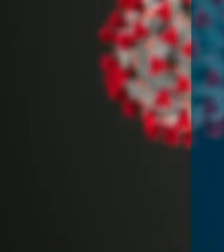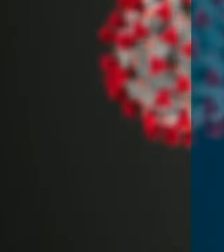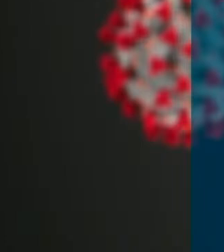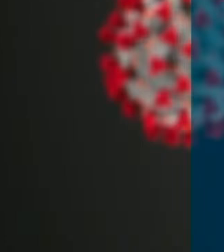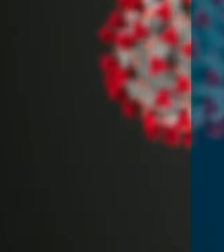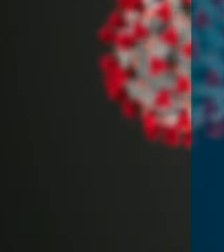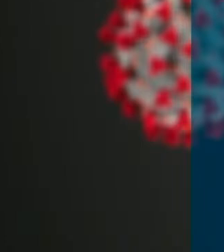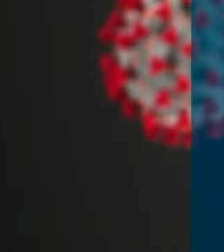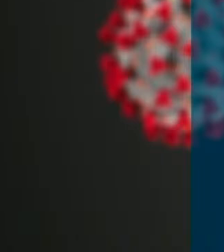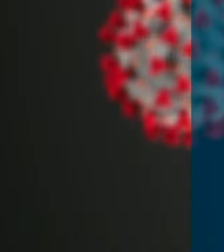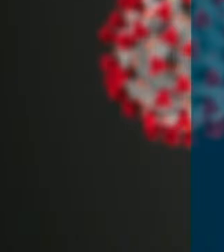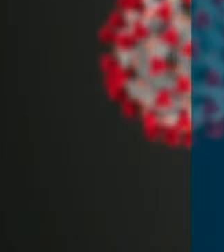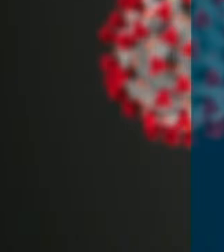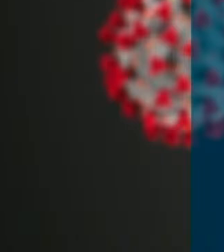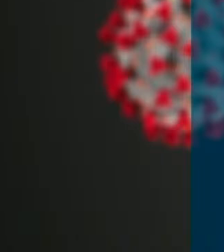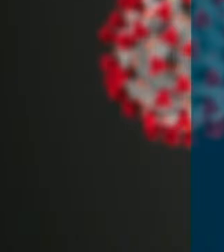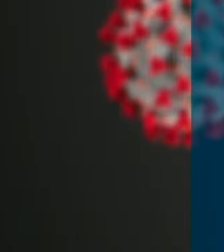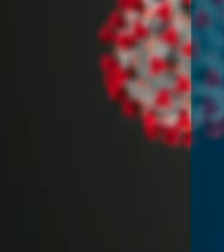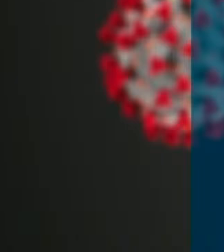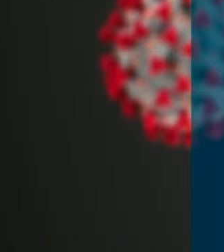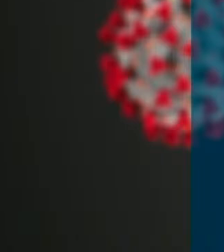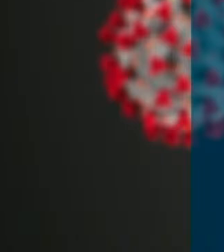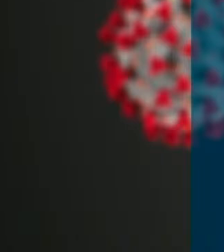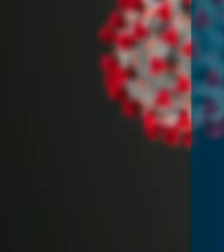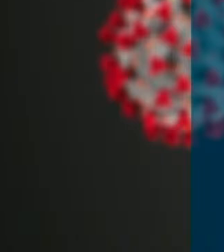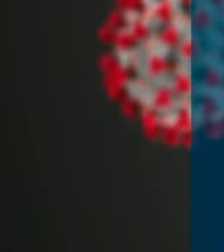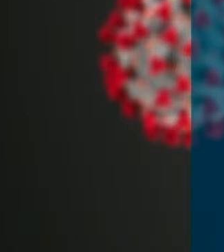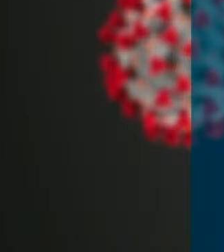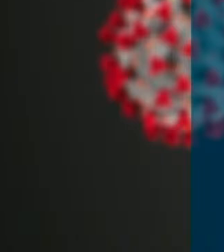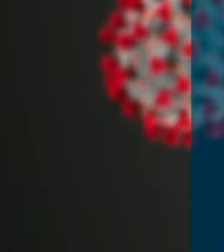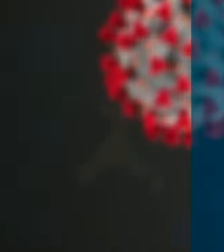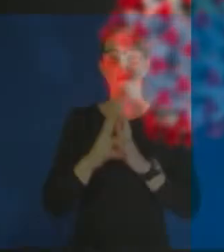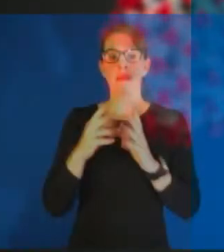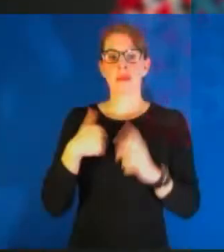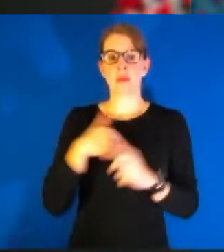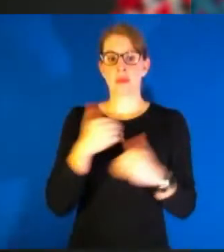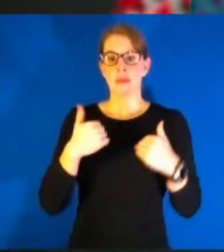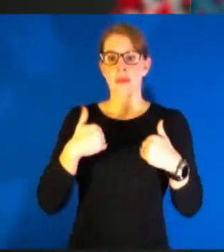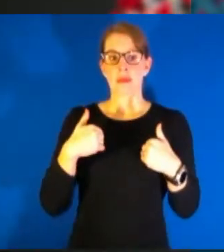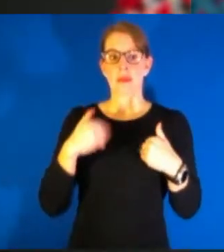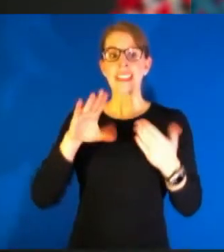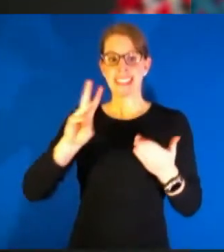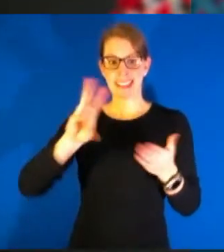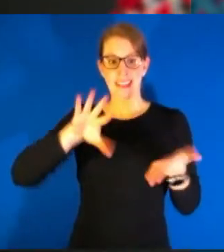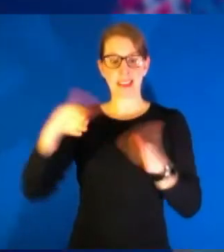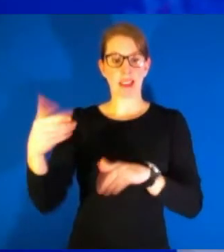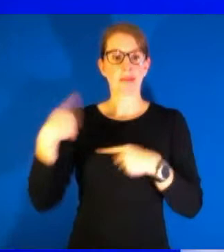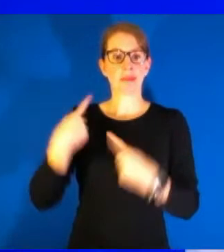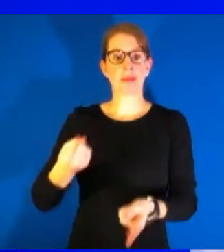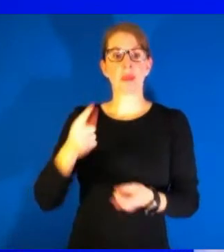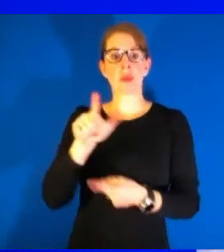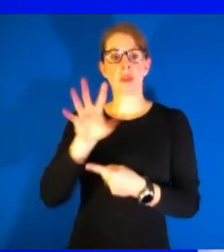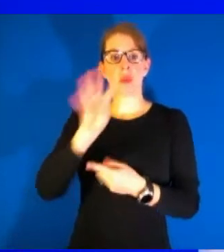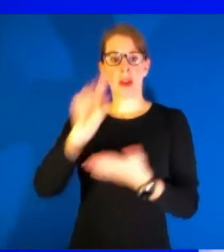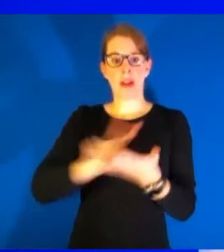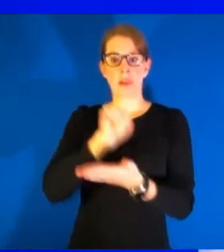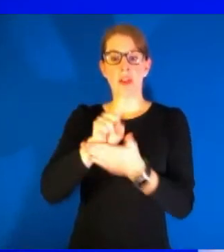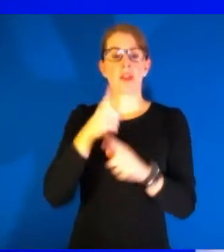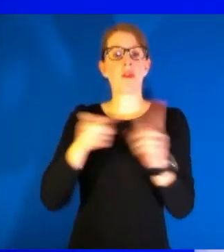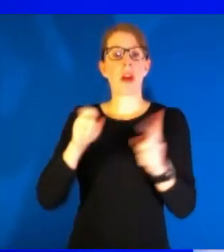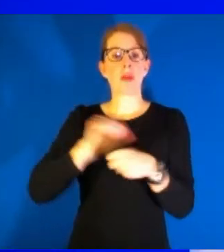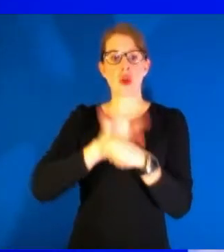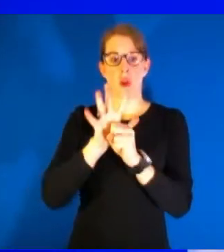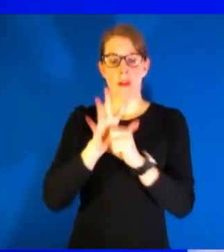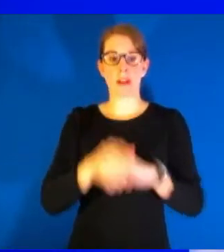I think that should be tempered with the fact that we know we had 6 deaths in the last 24 hours from COVID, and so I think that is